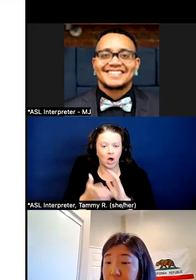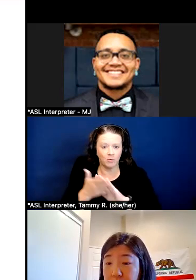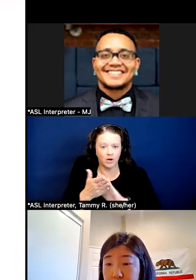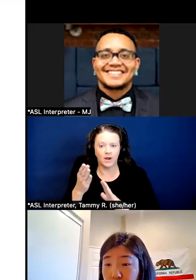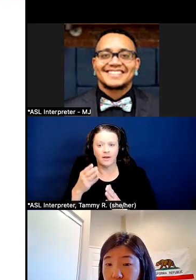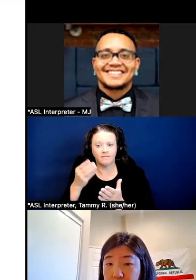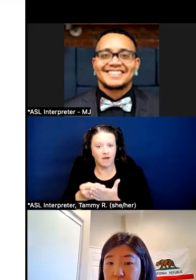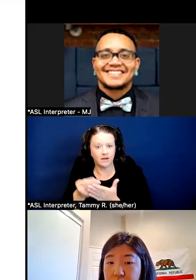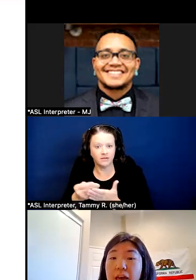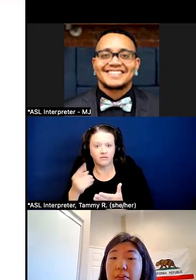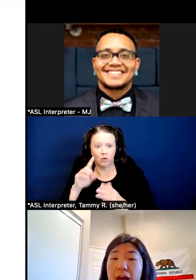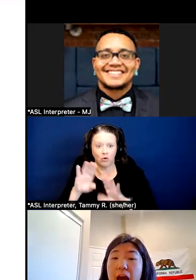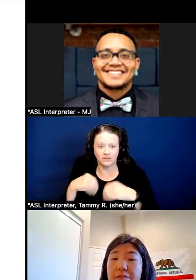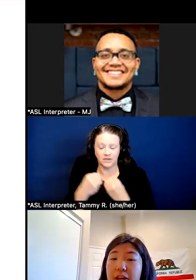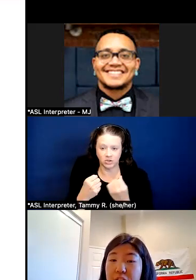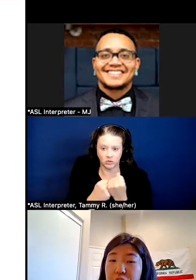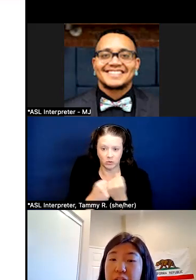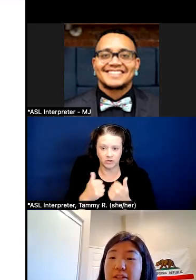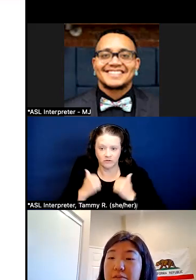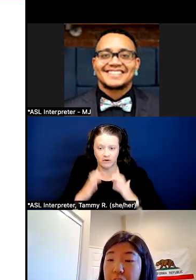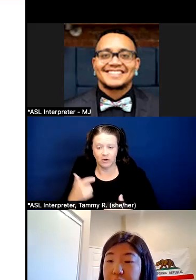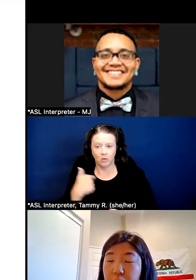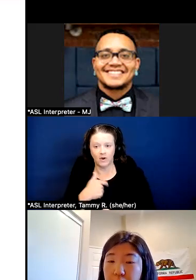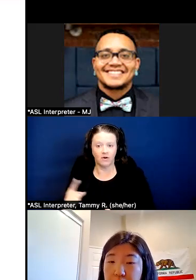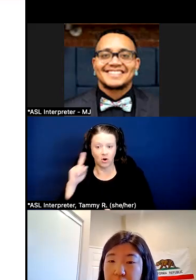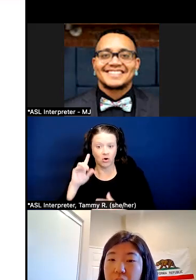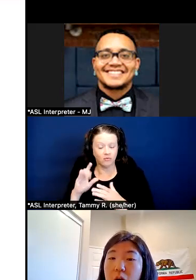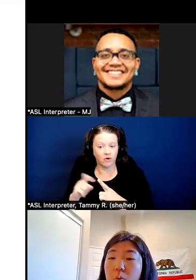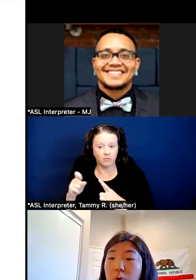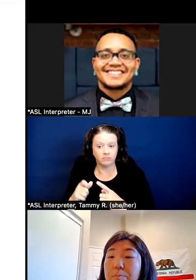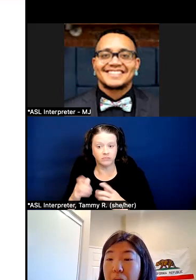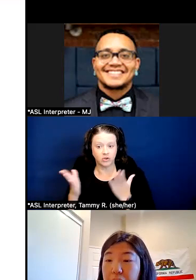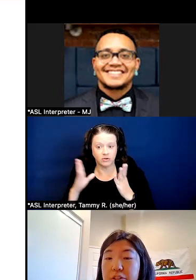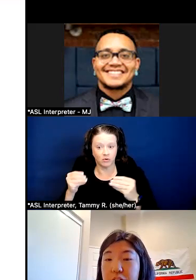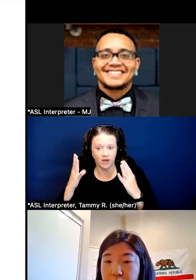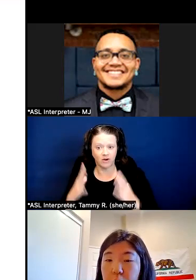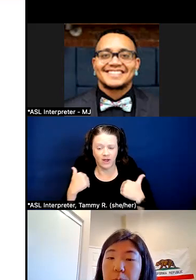from many service providers that having increased flexible funding